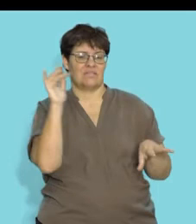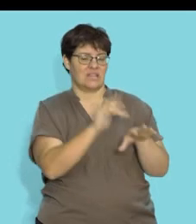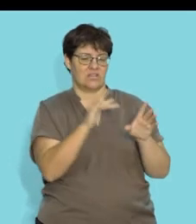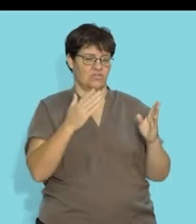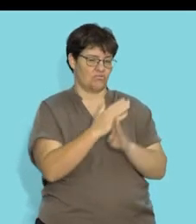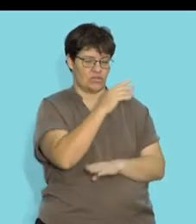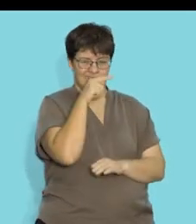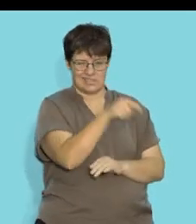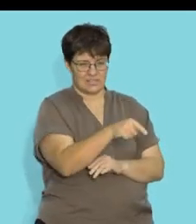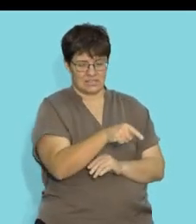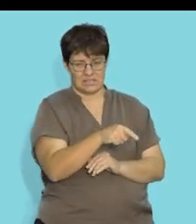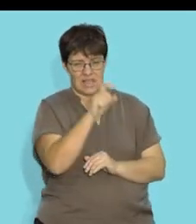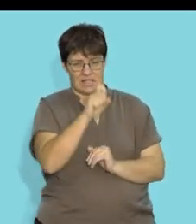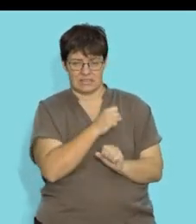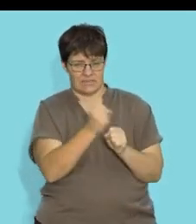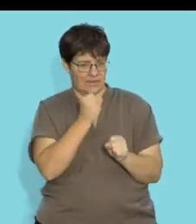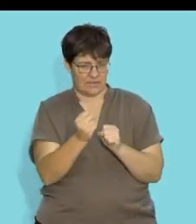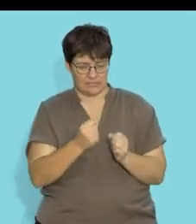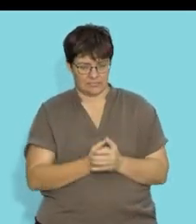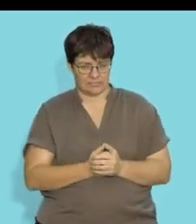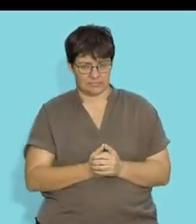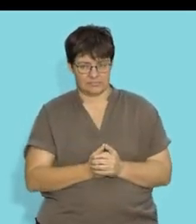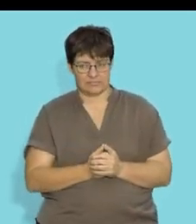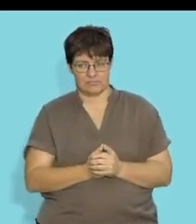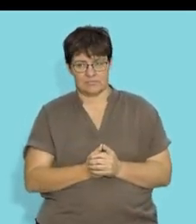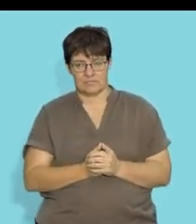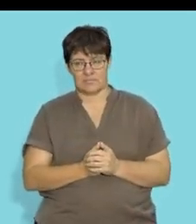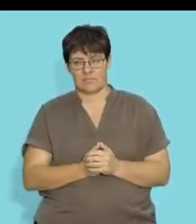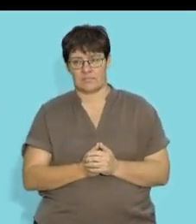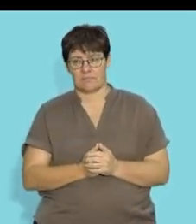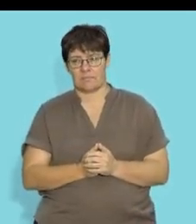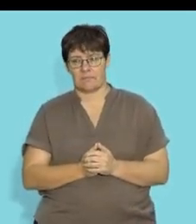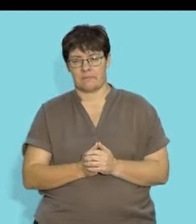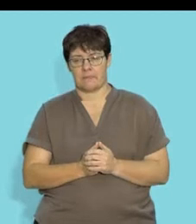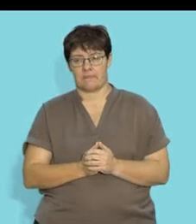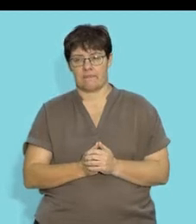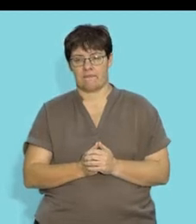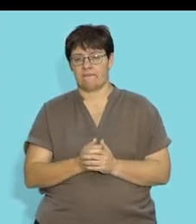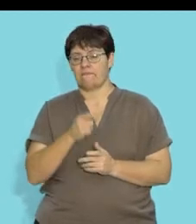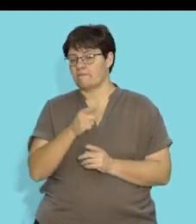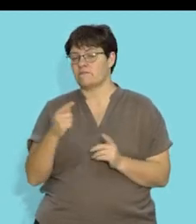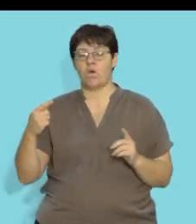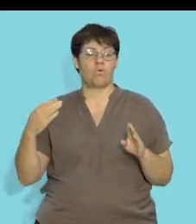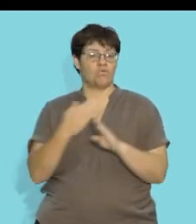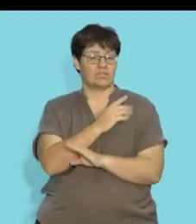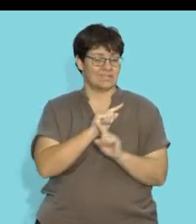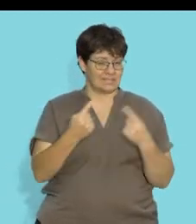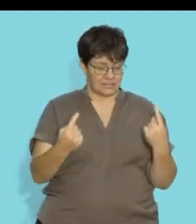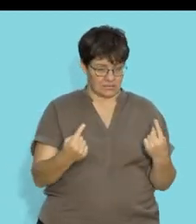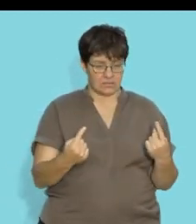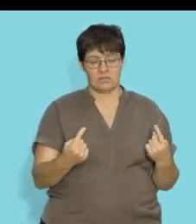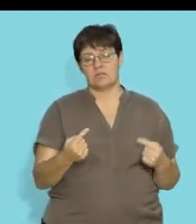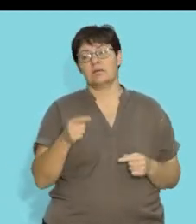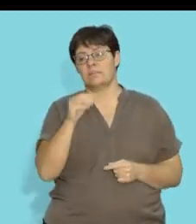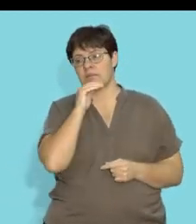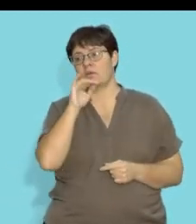can never cross there, right? It can never cross the x-axis. So for it not to cross the